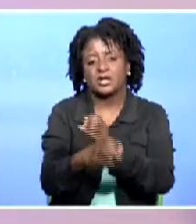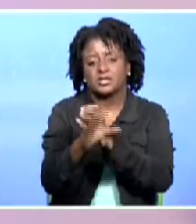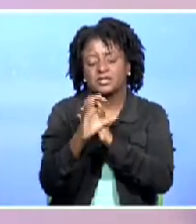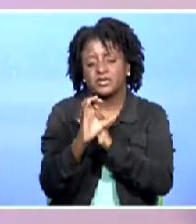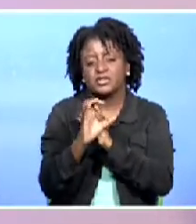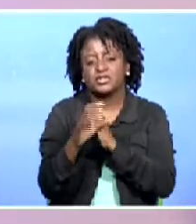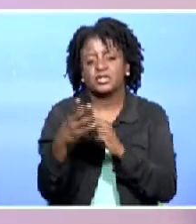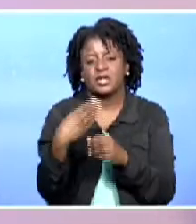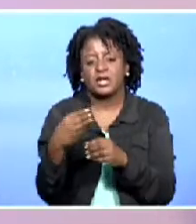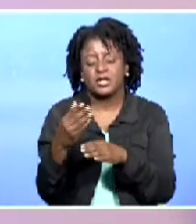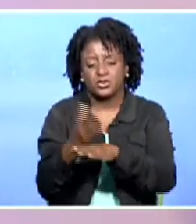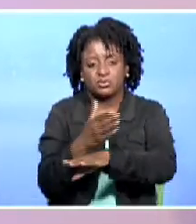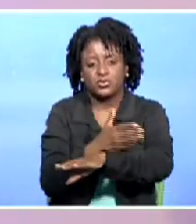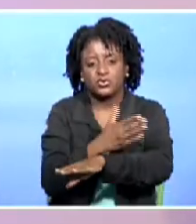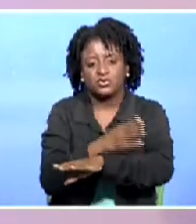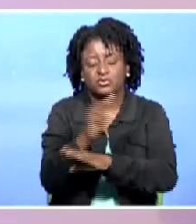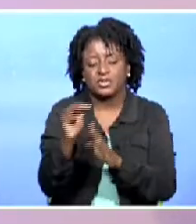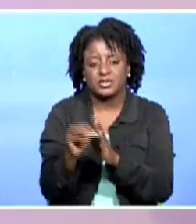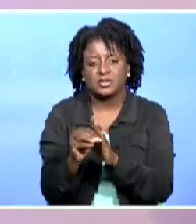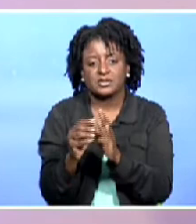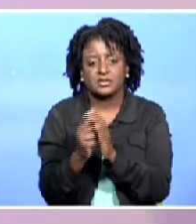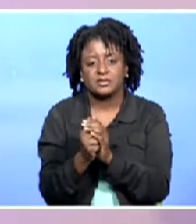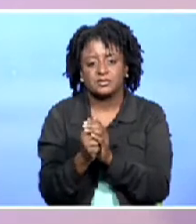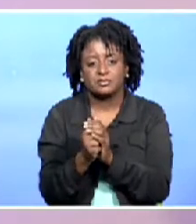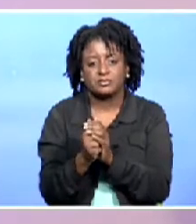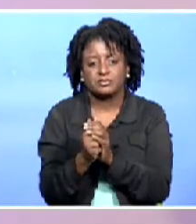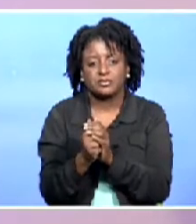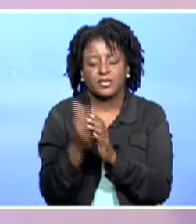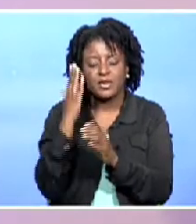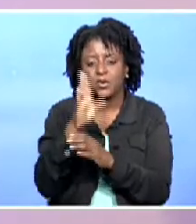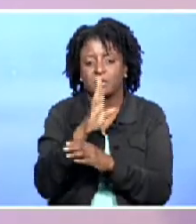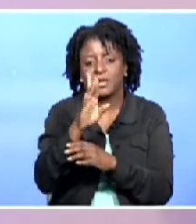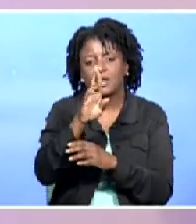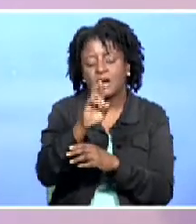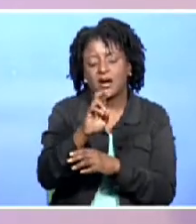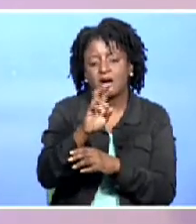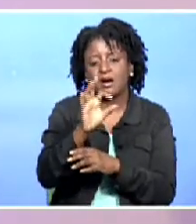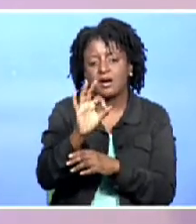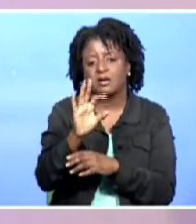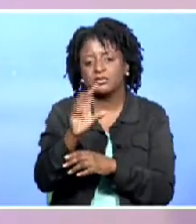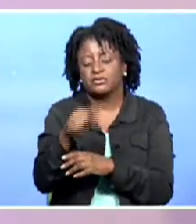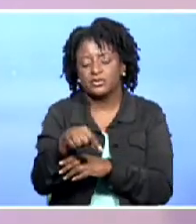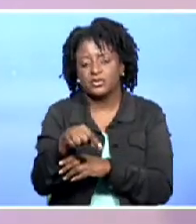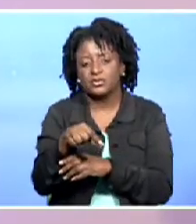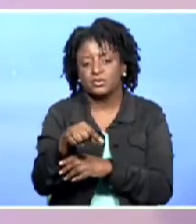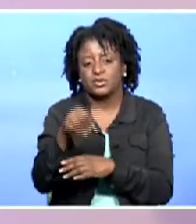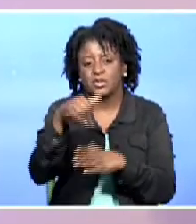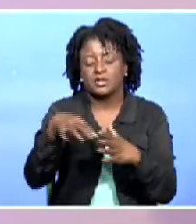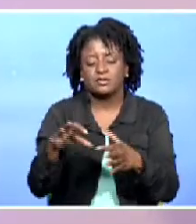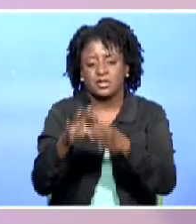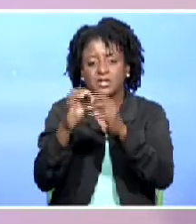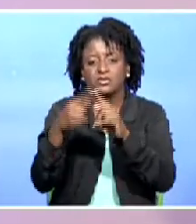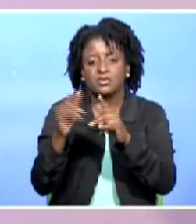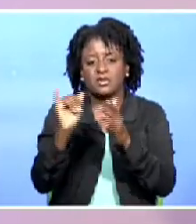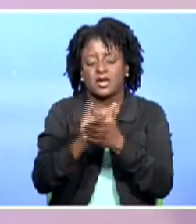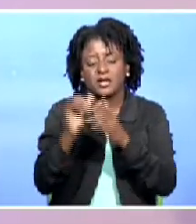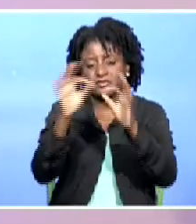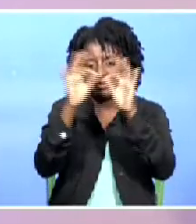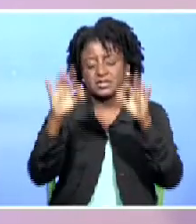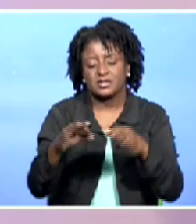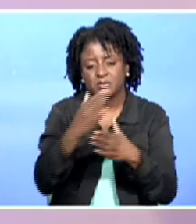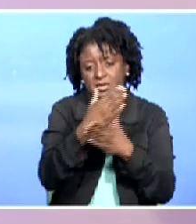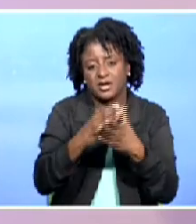to existing assets. There will be an RFQ with respect to that facility, and a